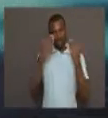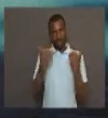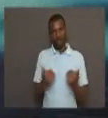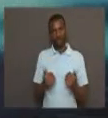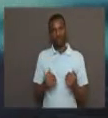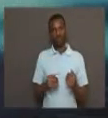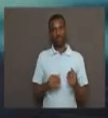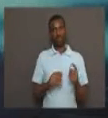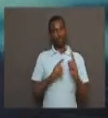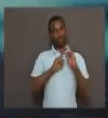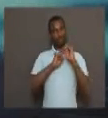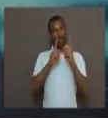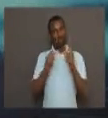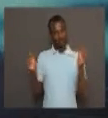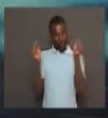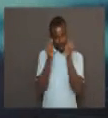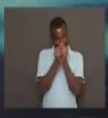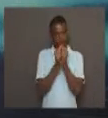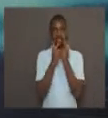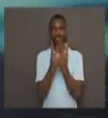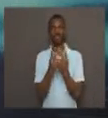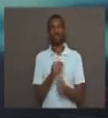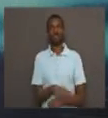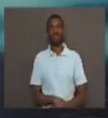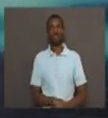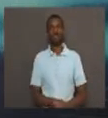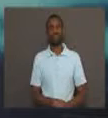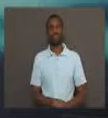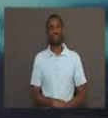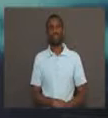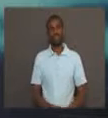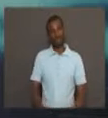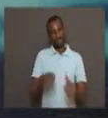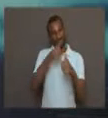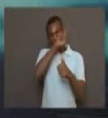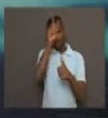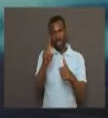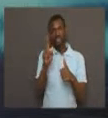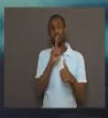Welcome back, students. Let us go through the answers together.